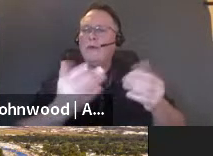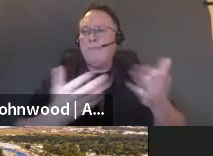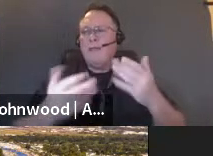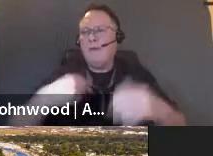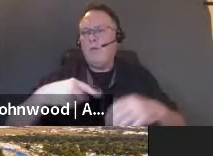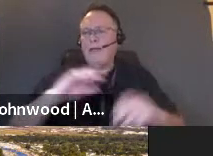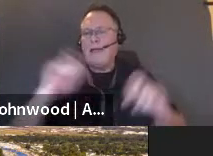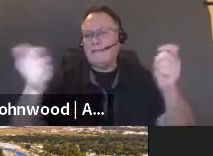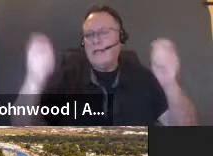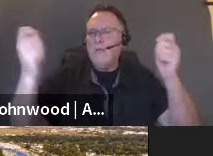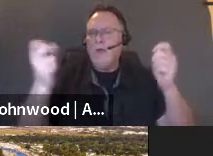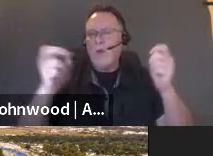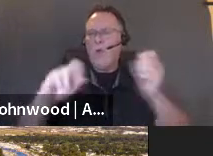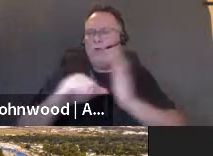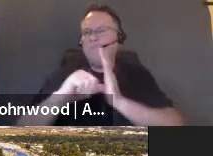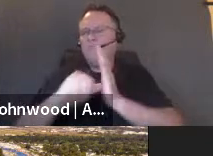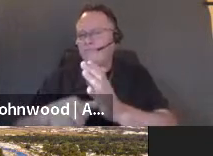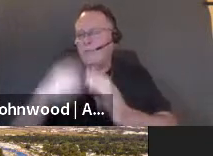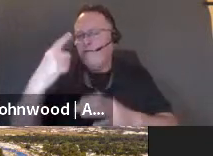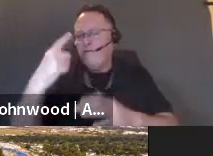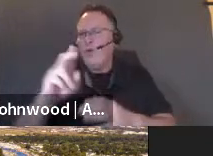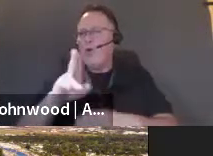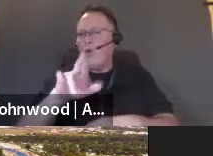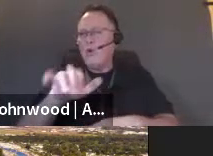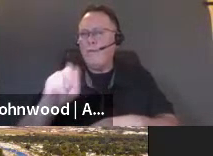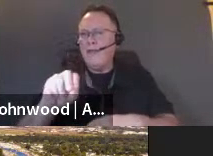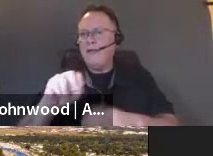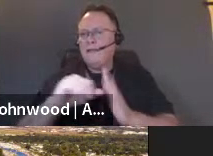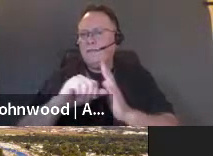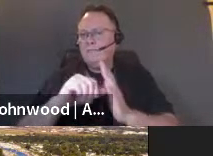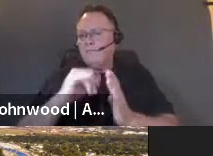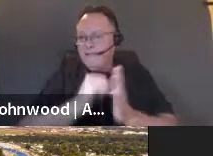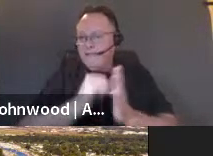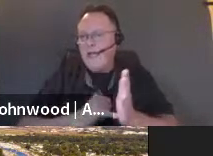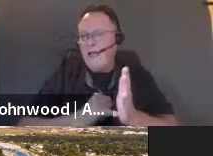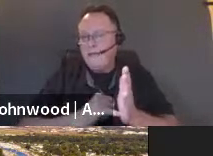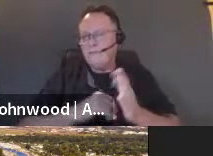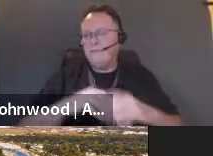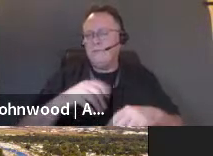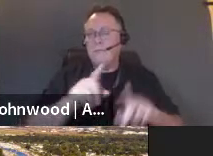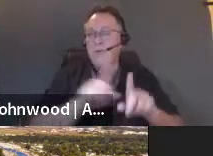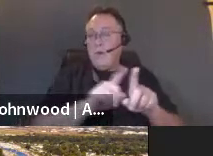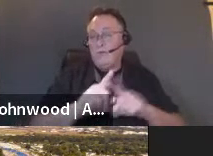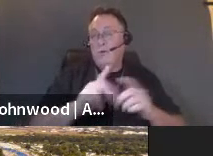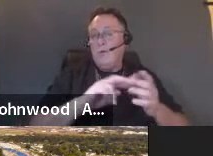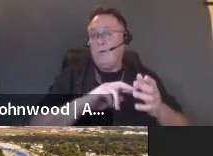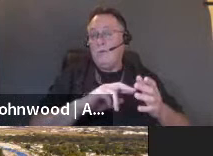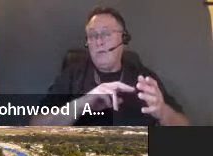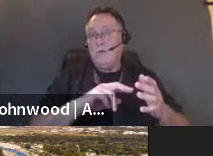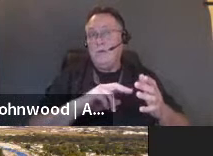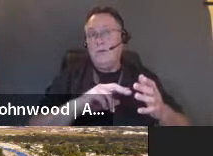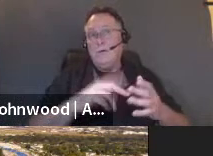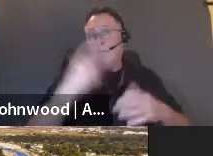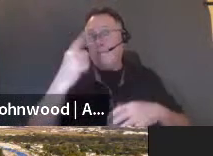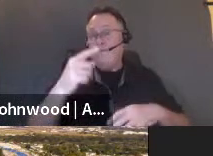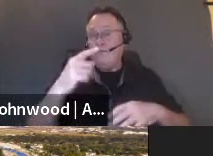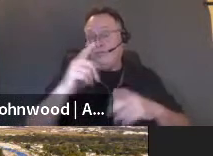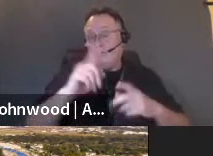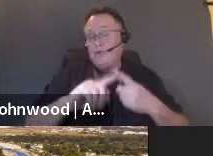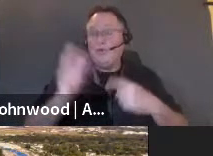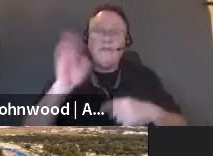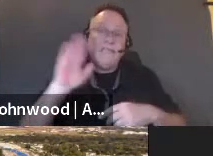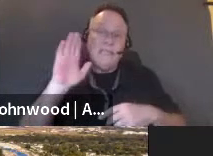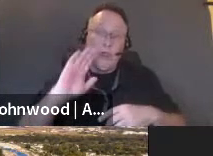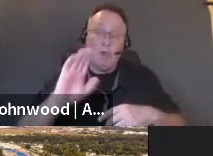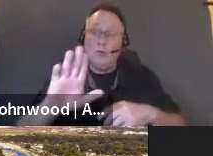or highlight through urban design and public art? And it's also meaningful for you to hear about thoughts